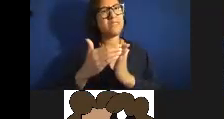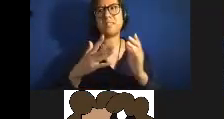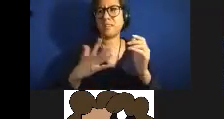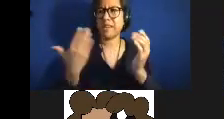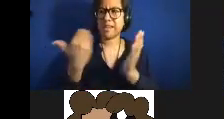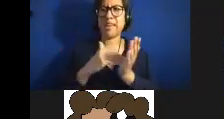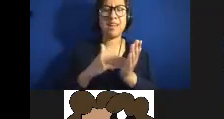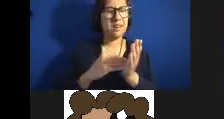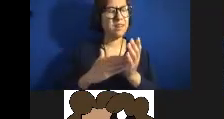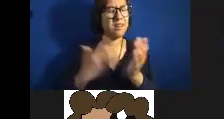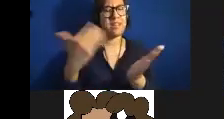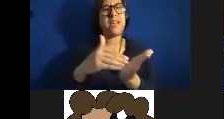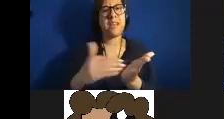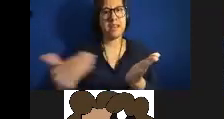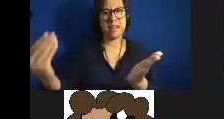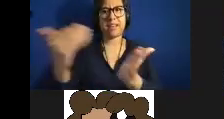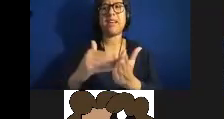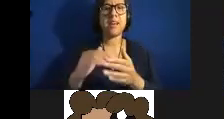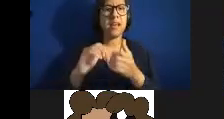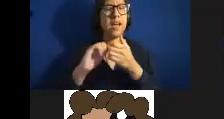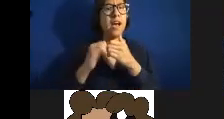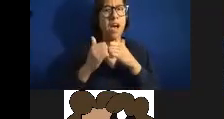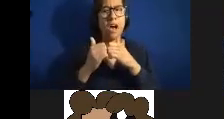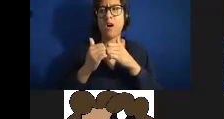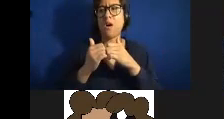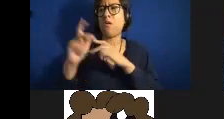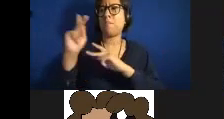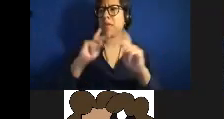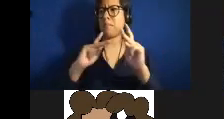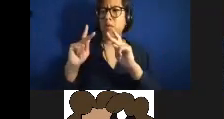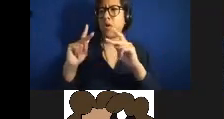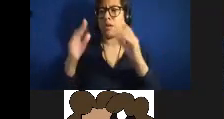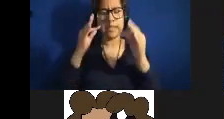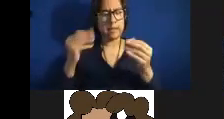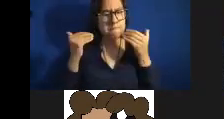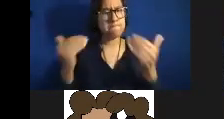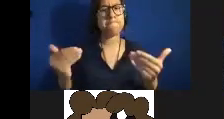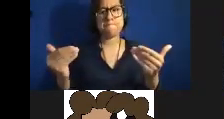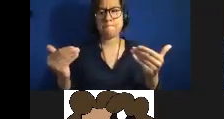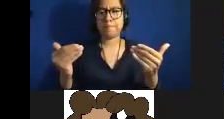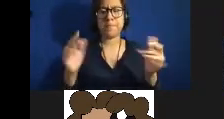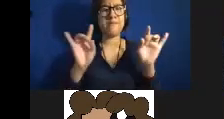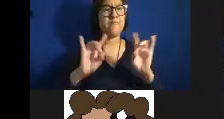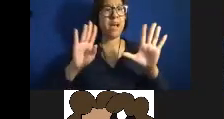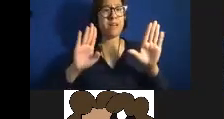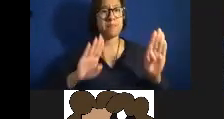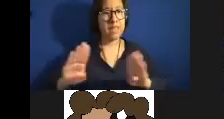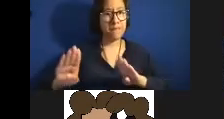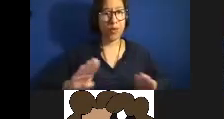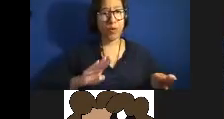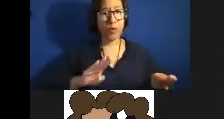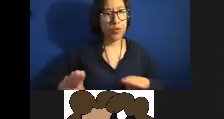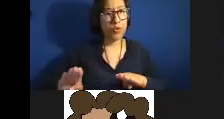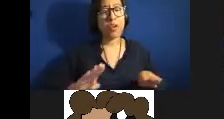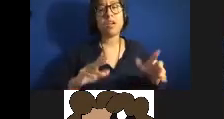in terms of how people were coming to violent behavior and the role in which